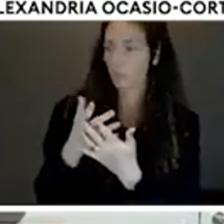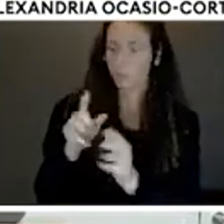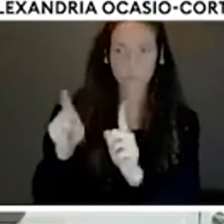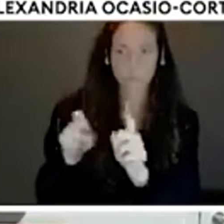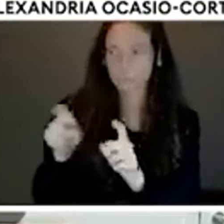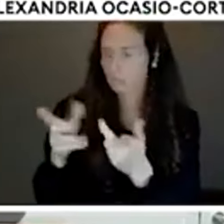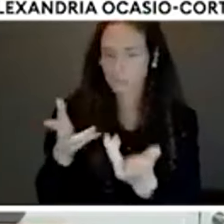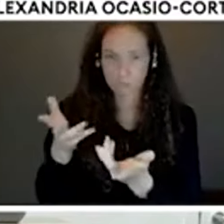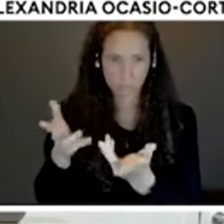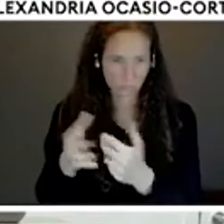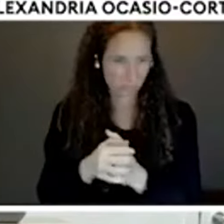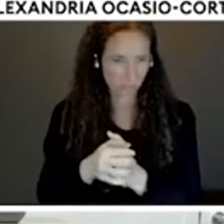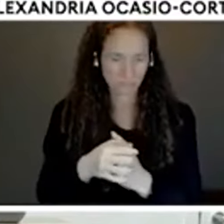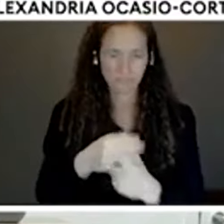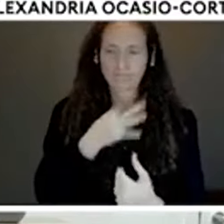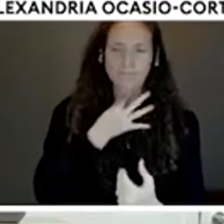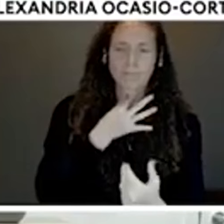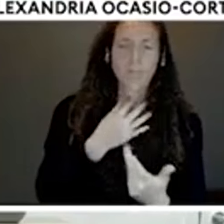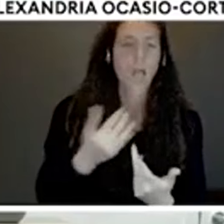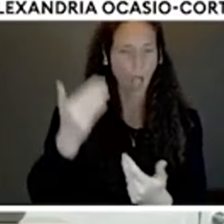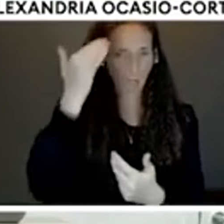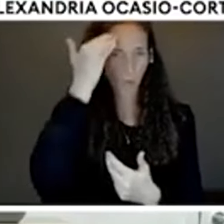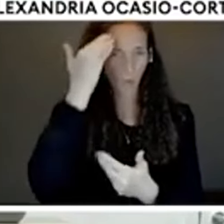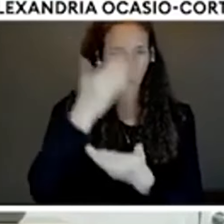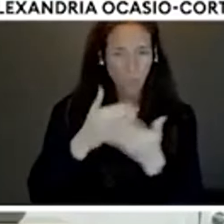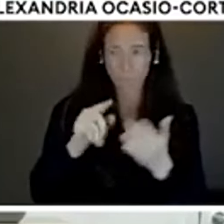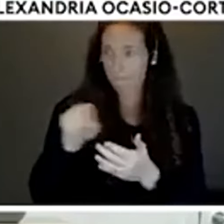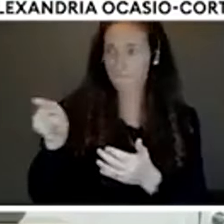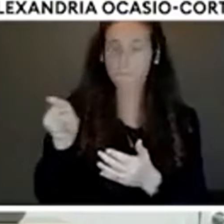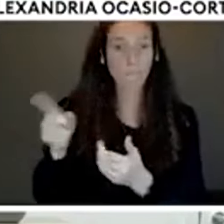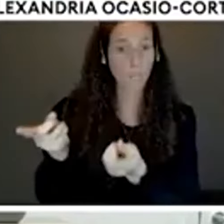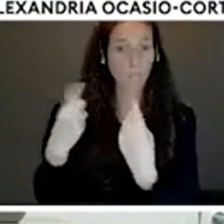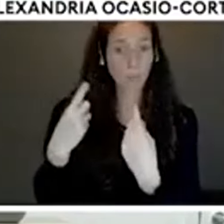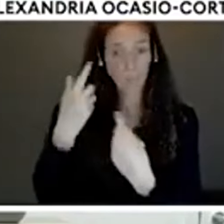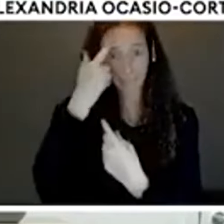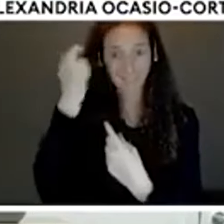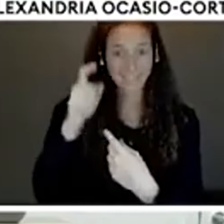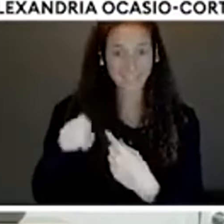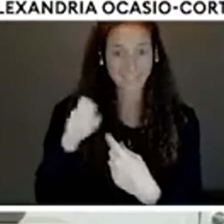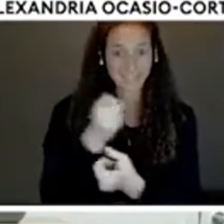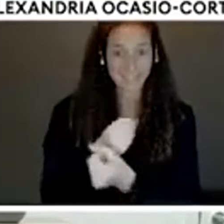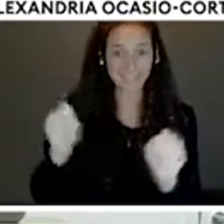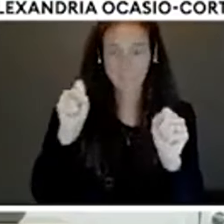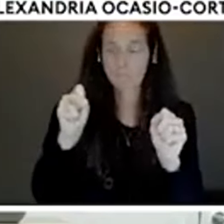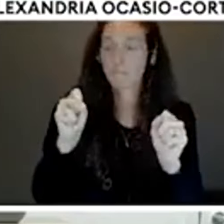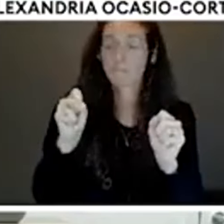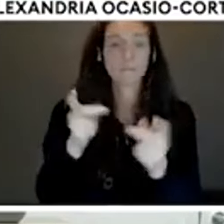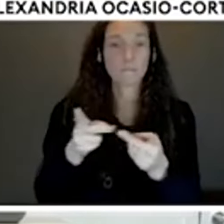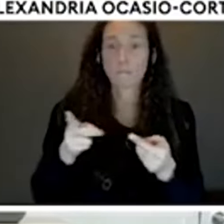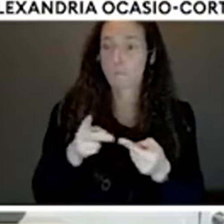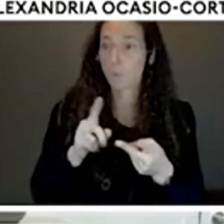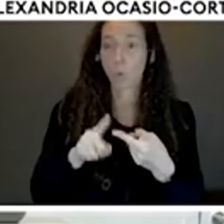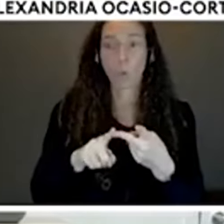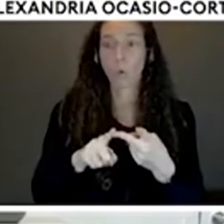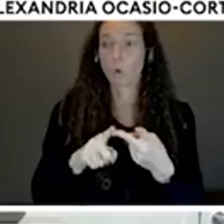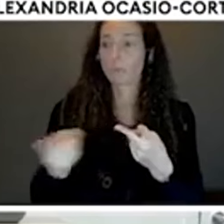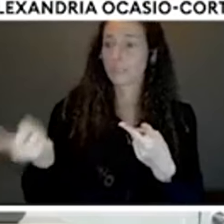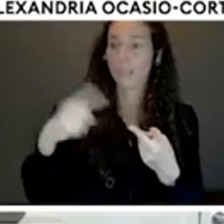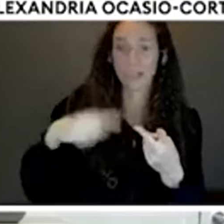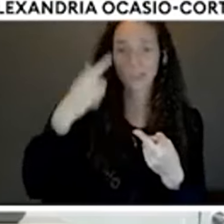for sanctuary, which is safety. You have some people that may be coming for the American dream.